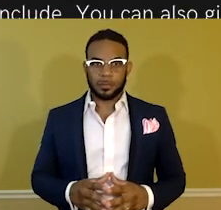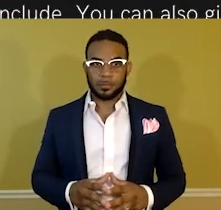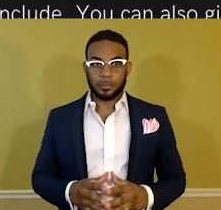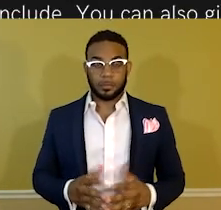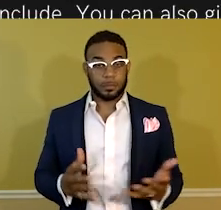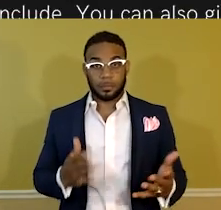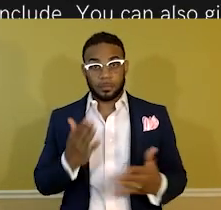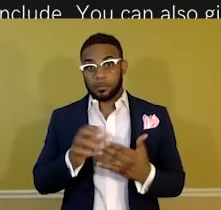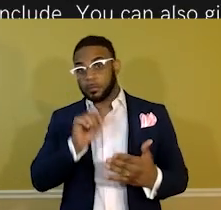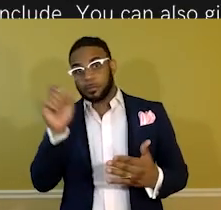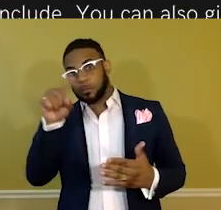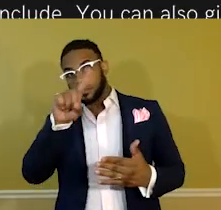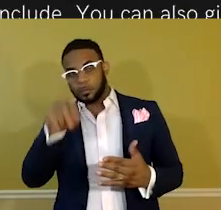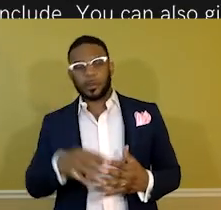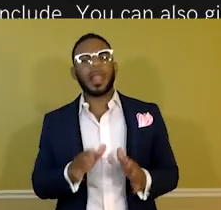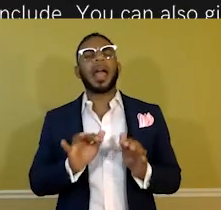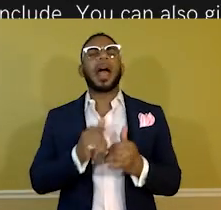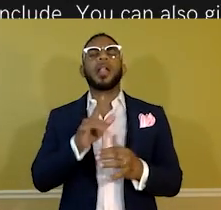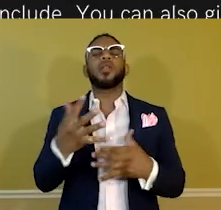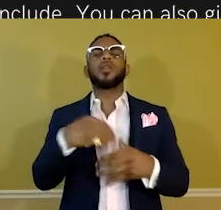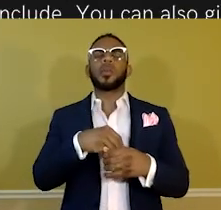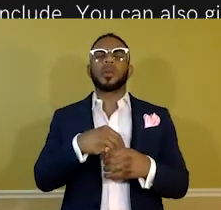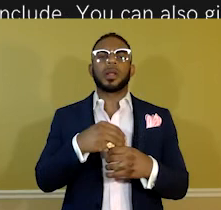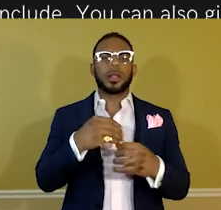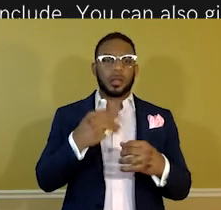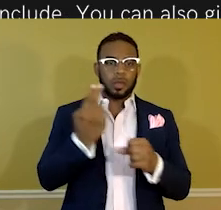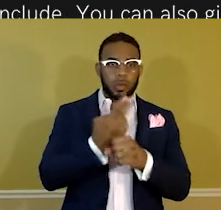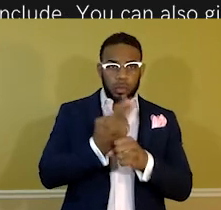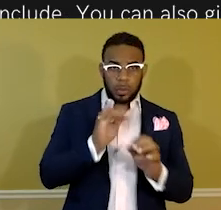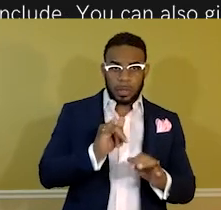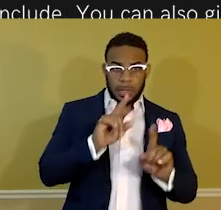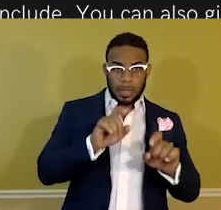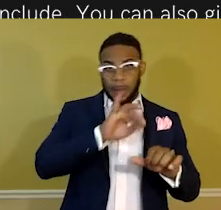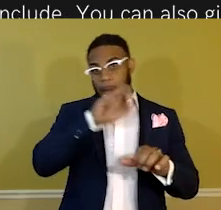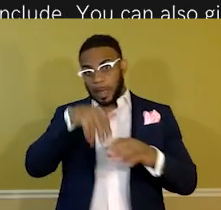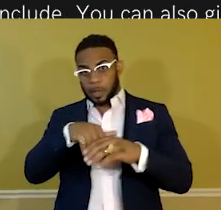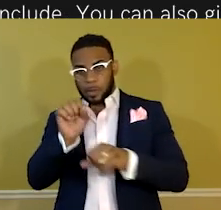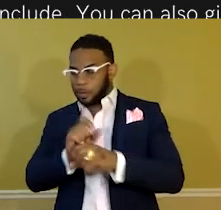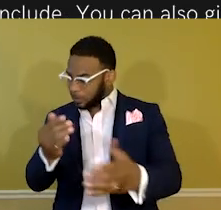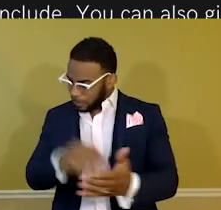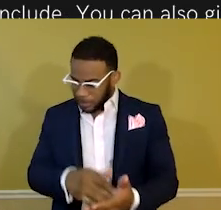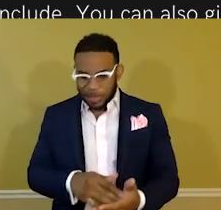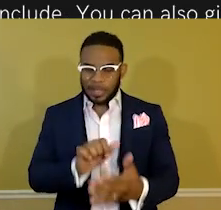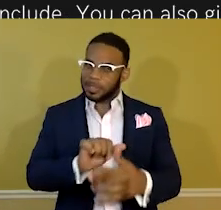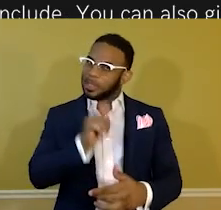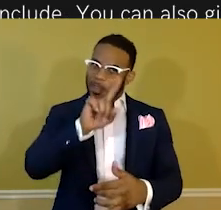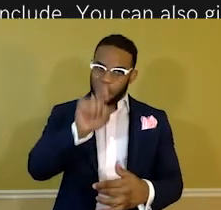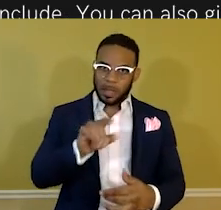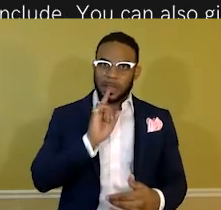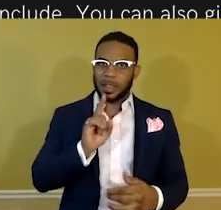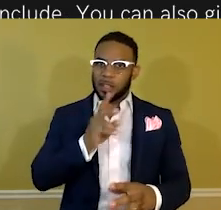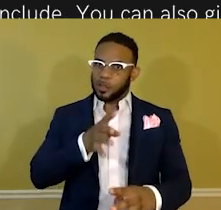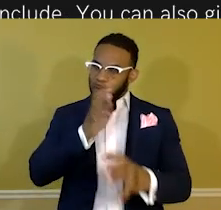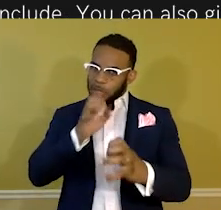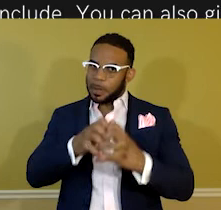Um, so another question, how do you incorporate usability testing back into your work? Again, this is another question that is